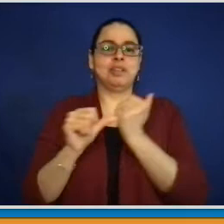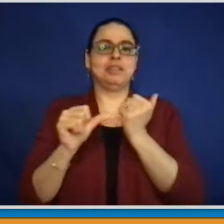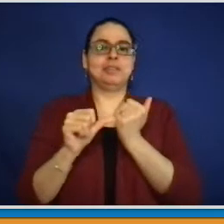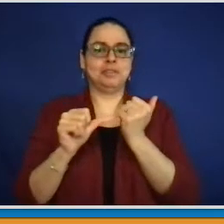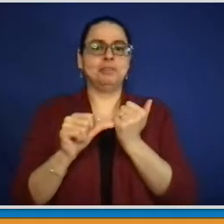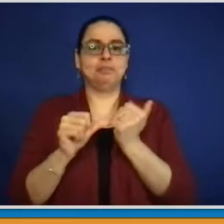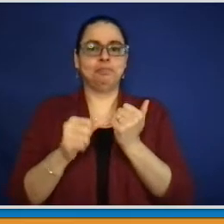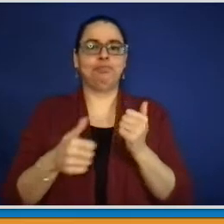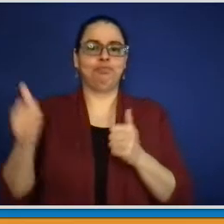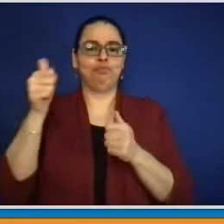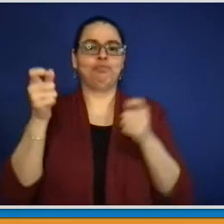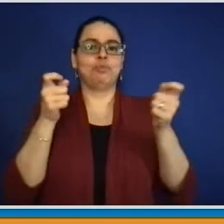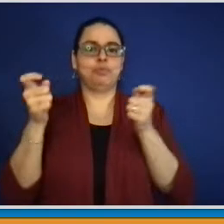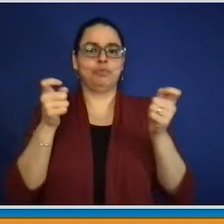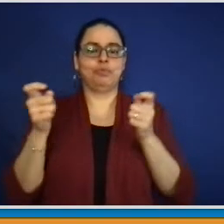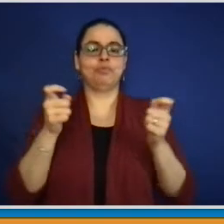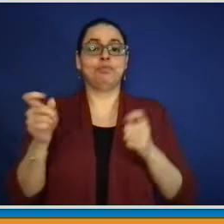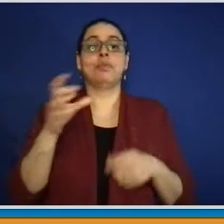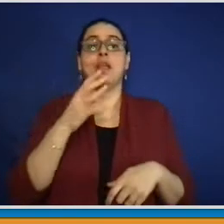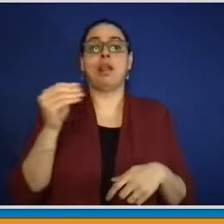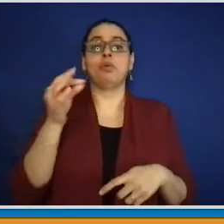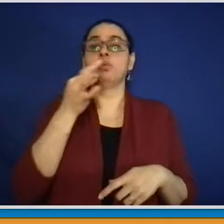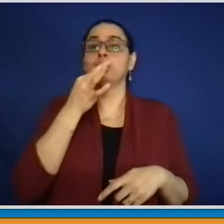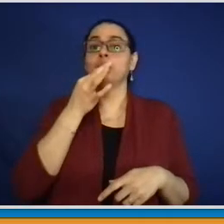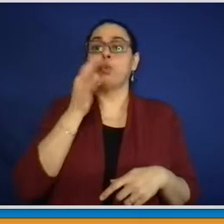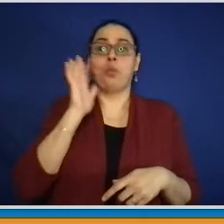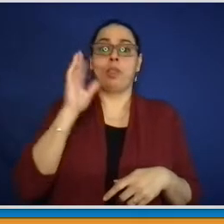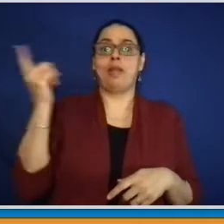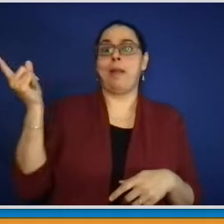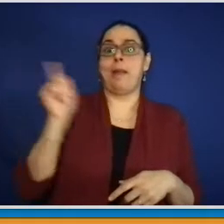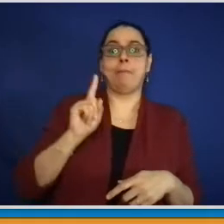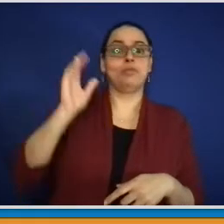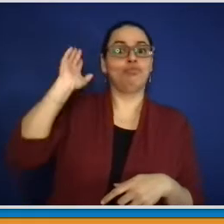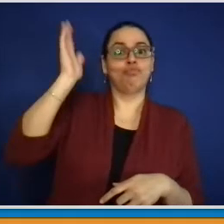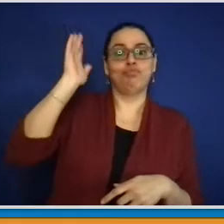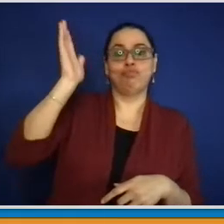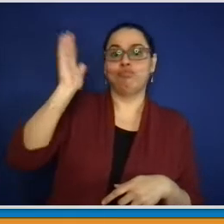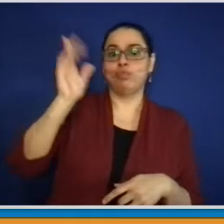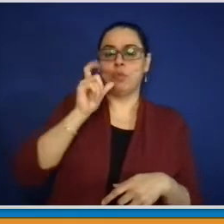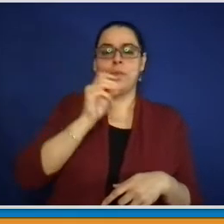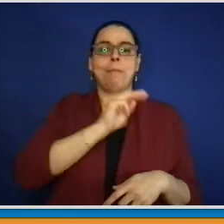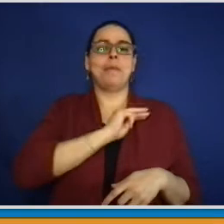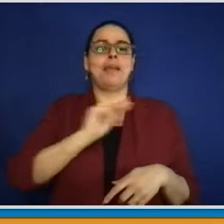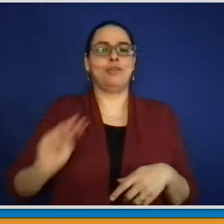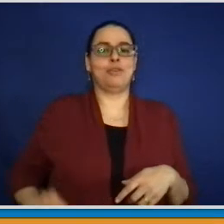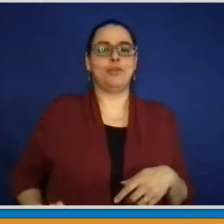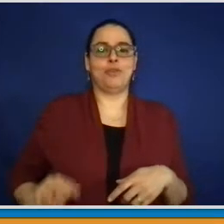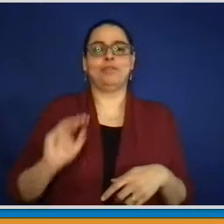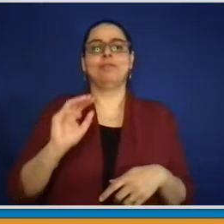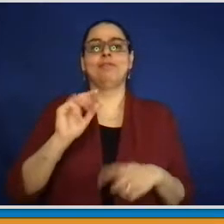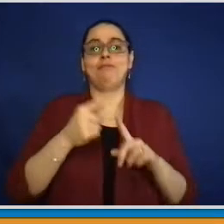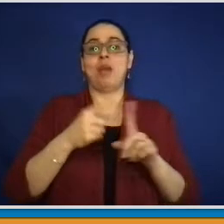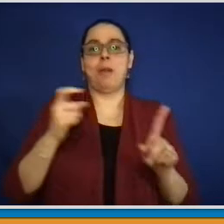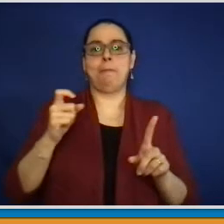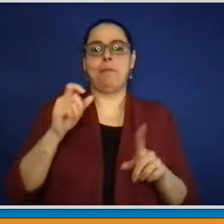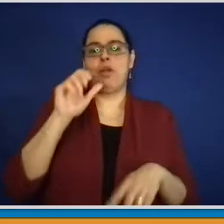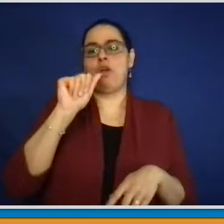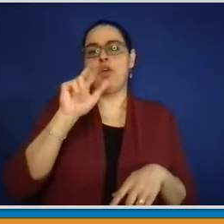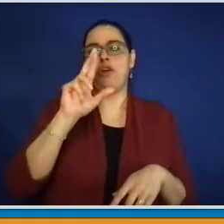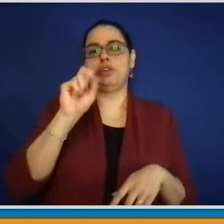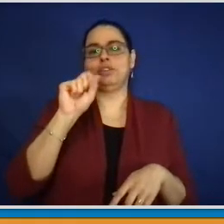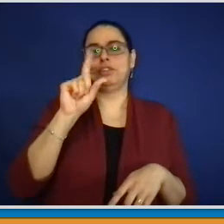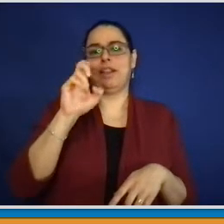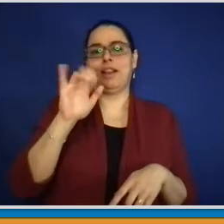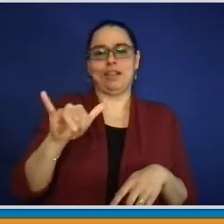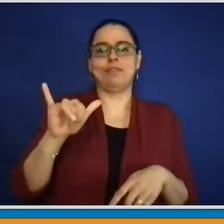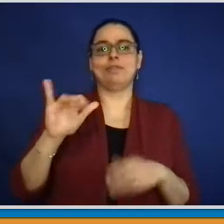that community relative to coronavirus and any other issues that are important in the Village of Ardsley. Our numbers for today, we do not yet have the New